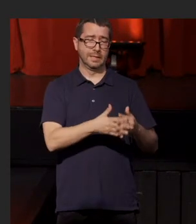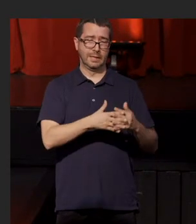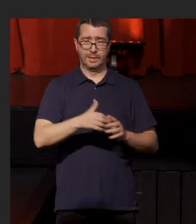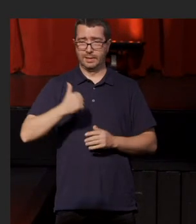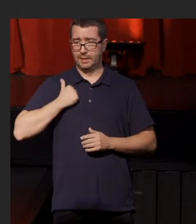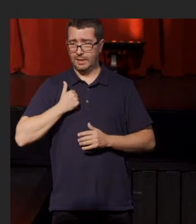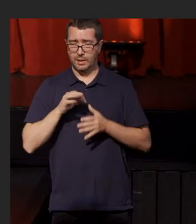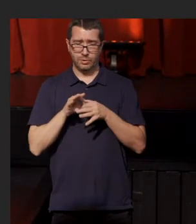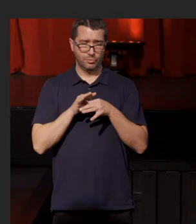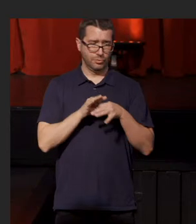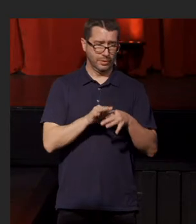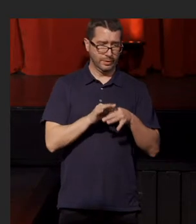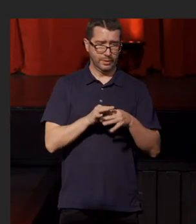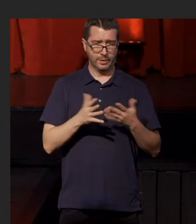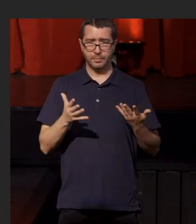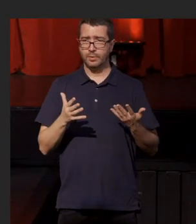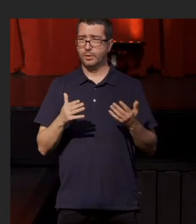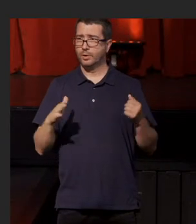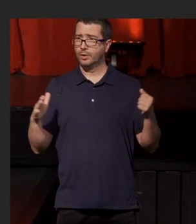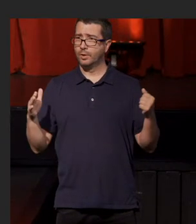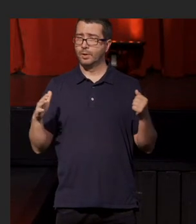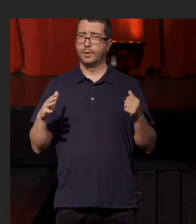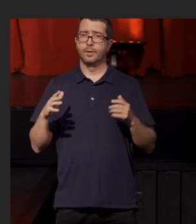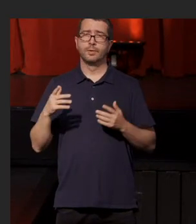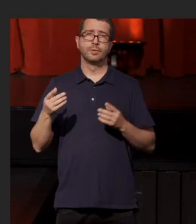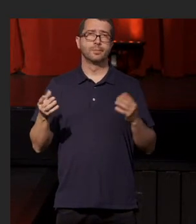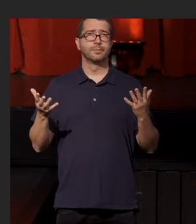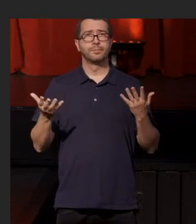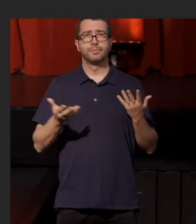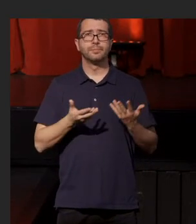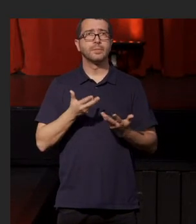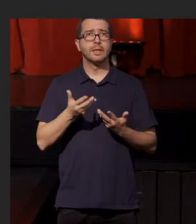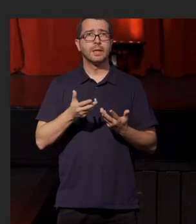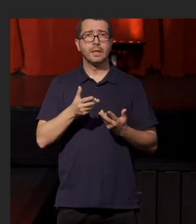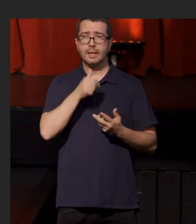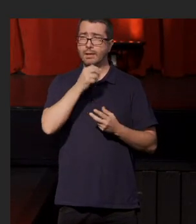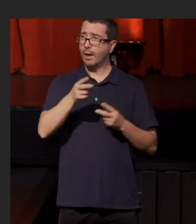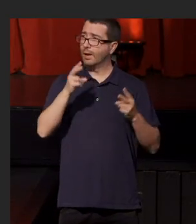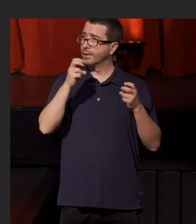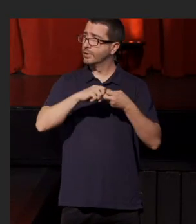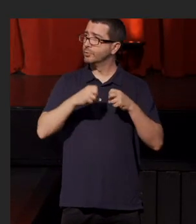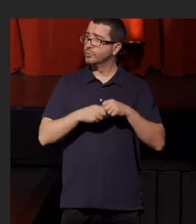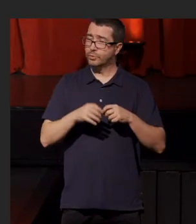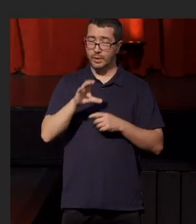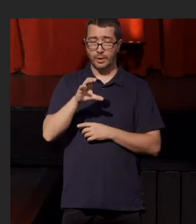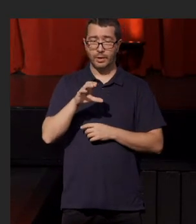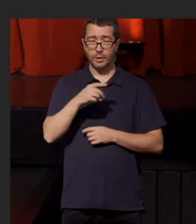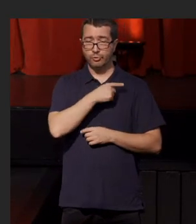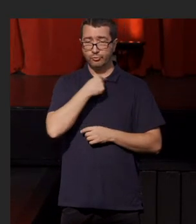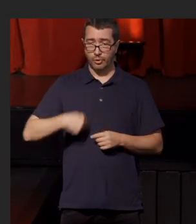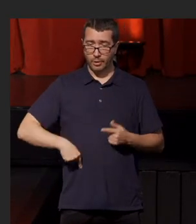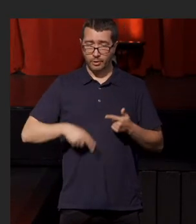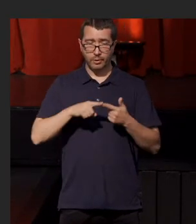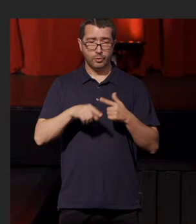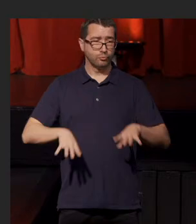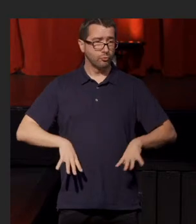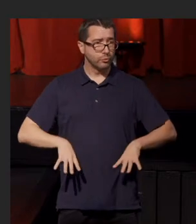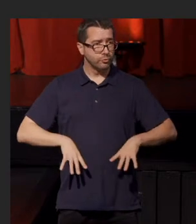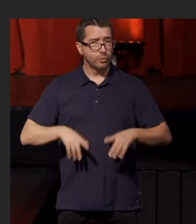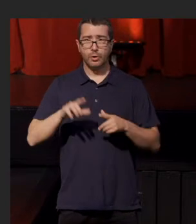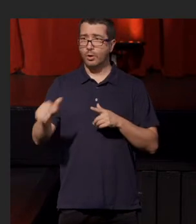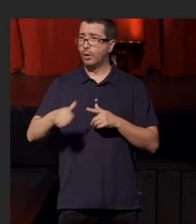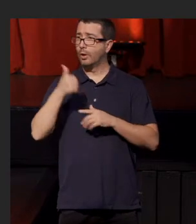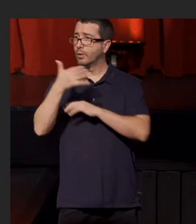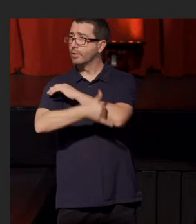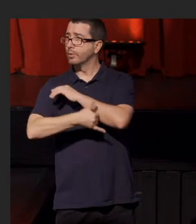to pull attention away from or say that it is not an issue to think of China or Russia or some of these other states,